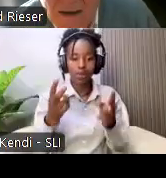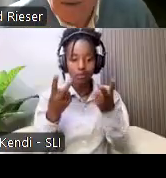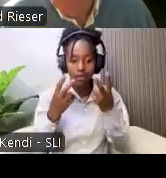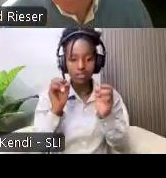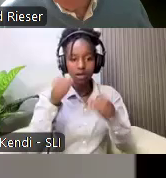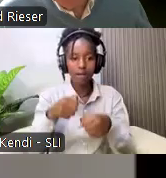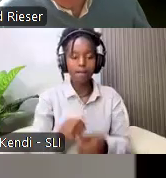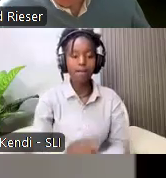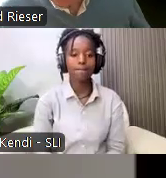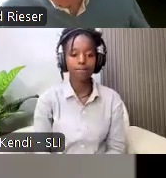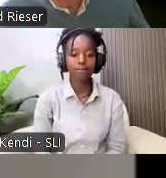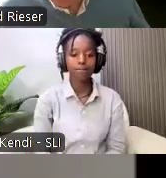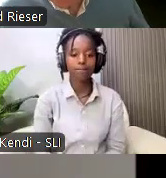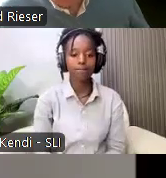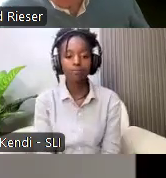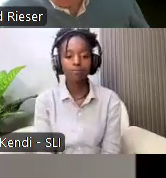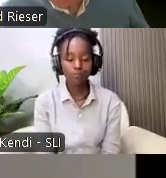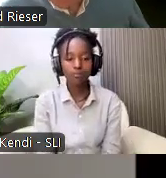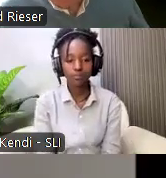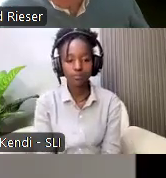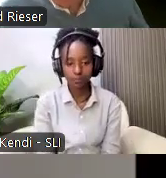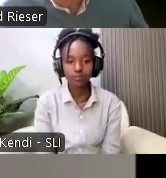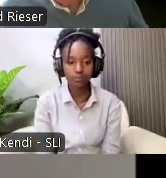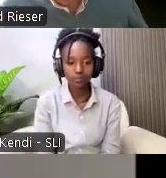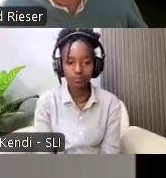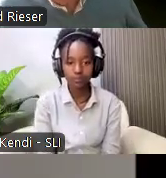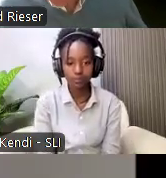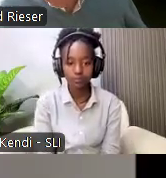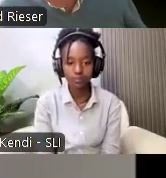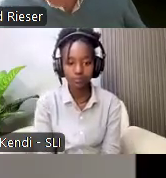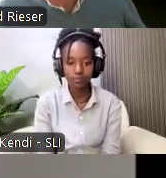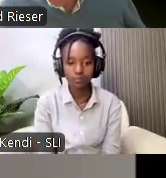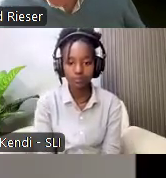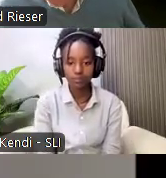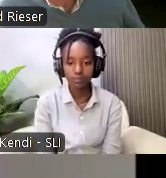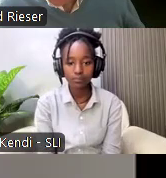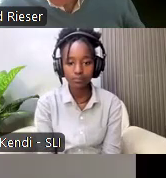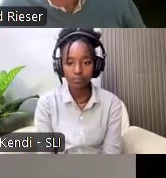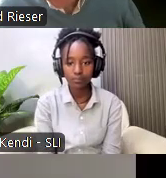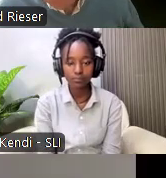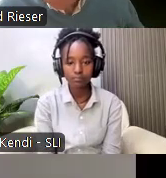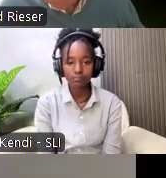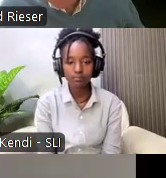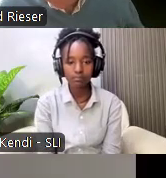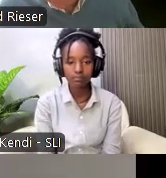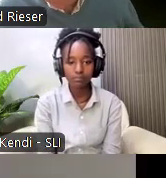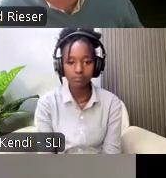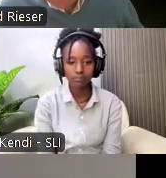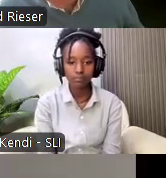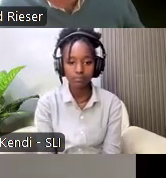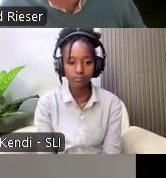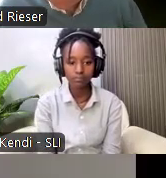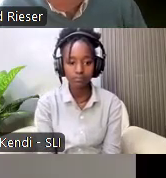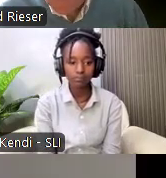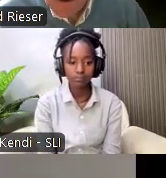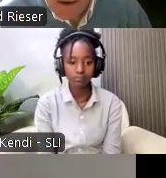Yeah, I think we might be there now. Yeah, okay. So let's go ahead with Emile, please. Good day. My name is Dr. Emile Gouws.